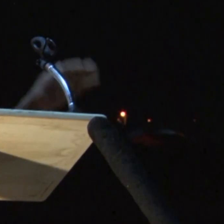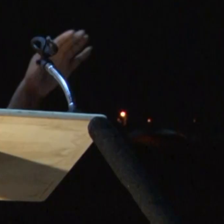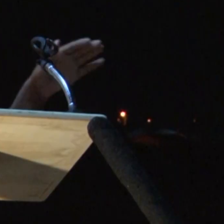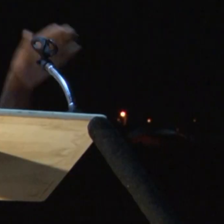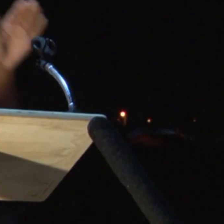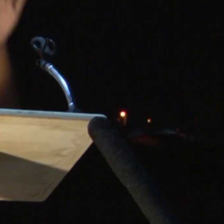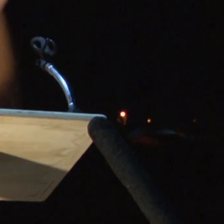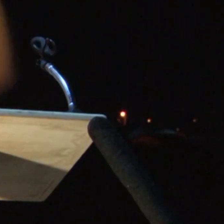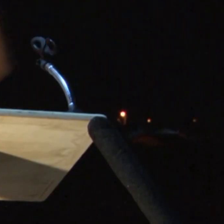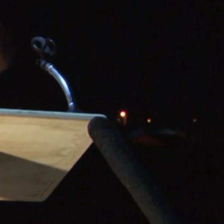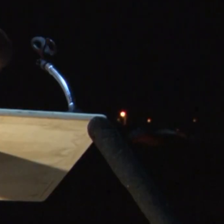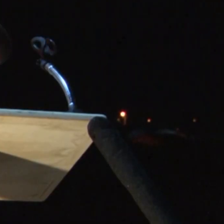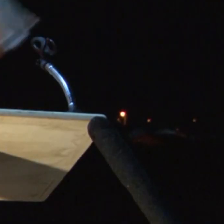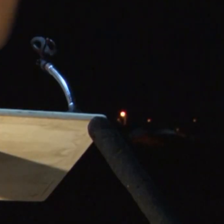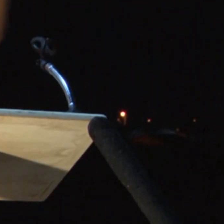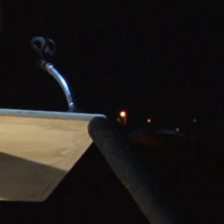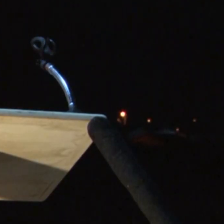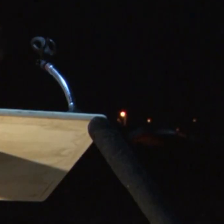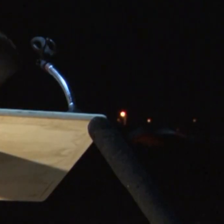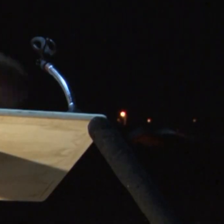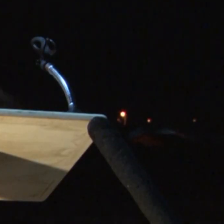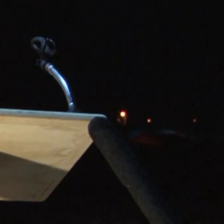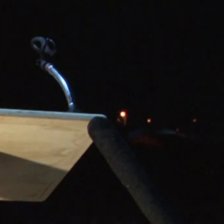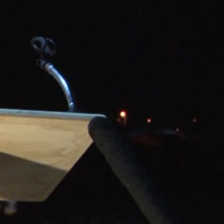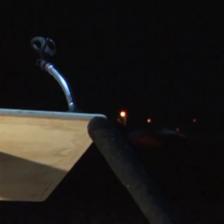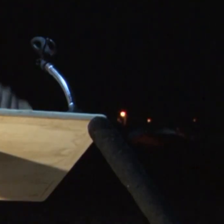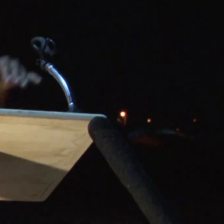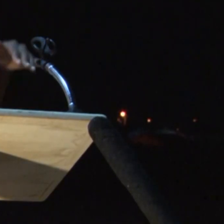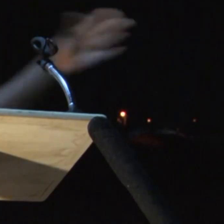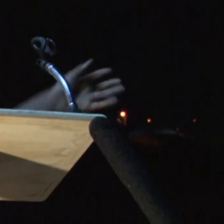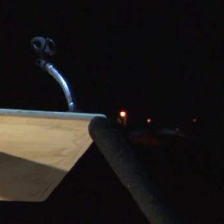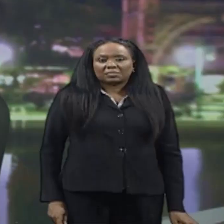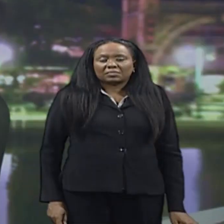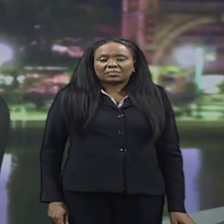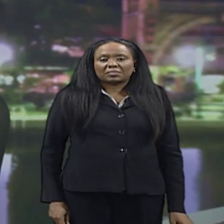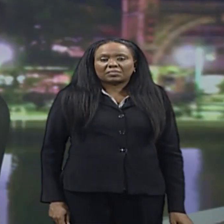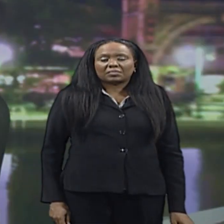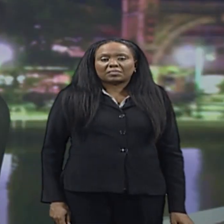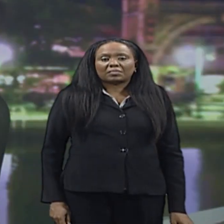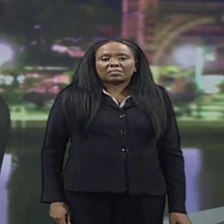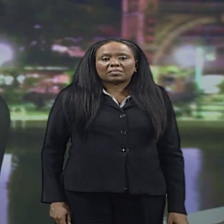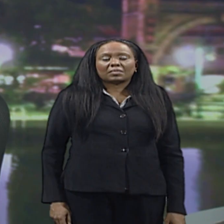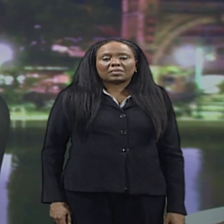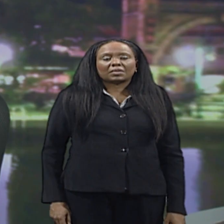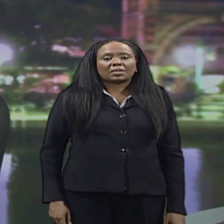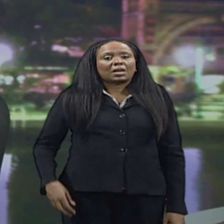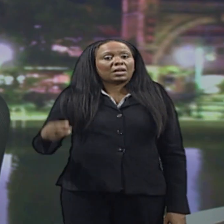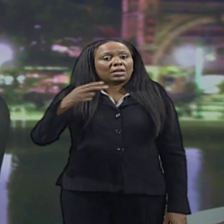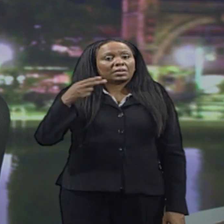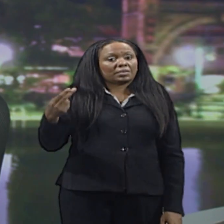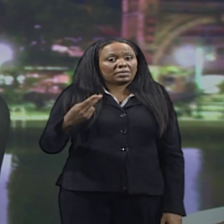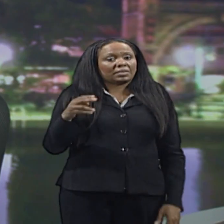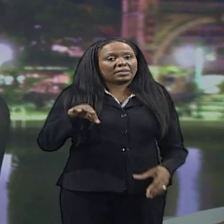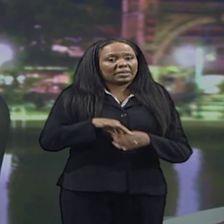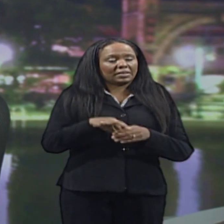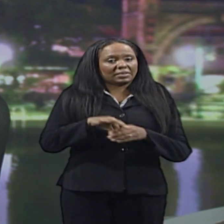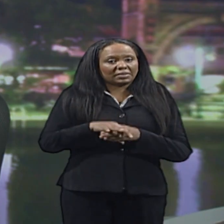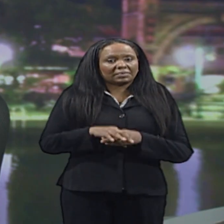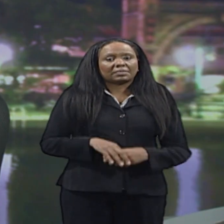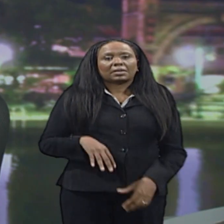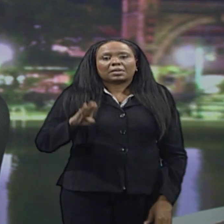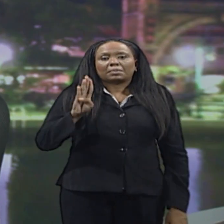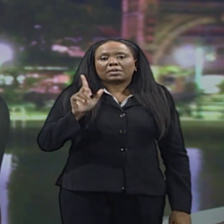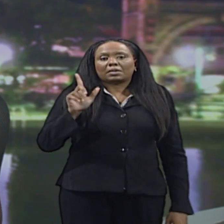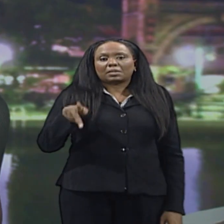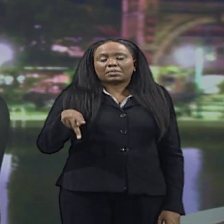that is $4.5 million we could have been putting back into the NIS. The Barbados Labour Party sees Thursday's